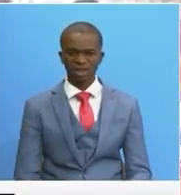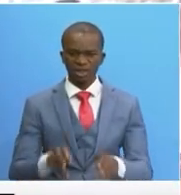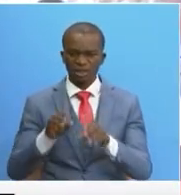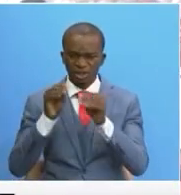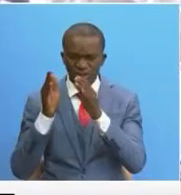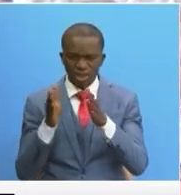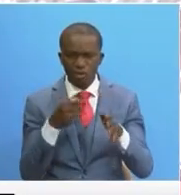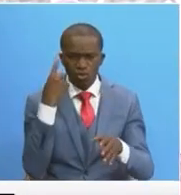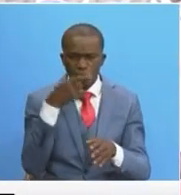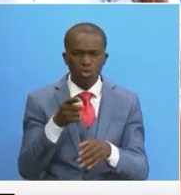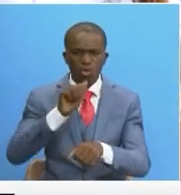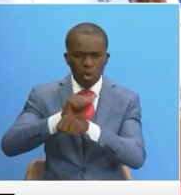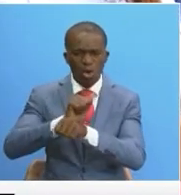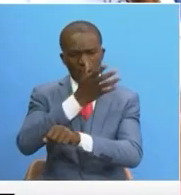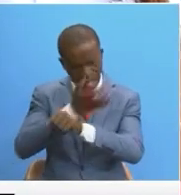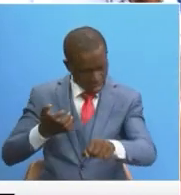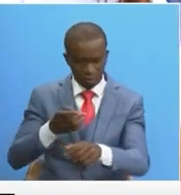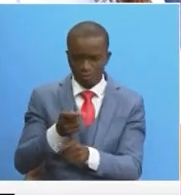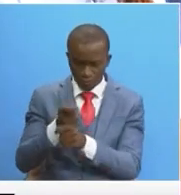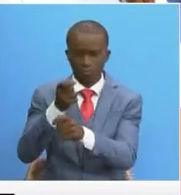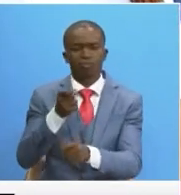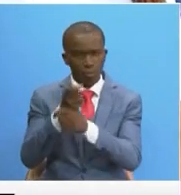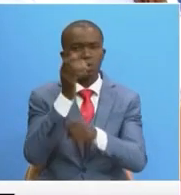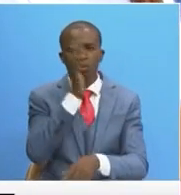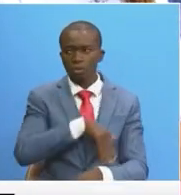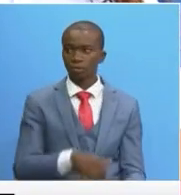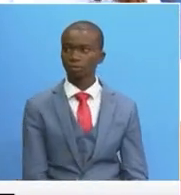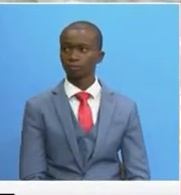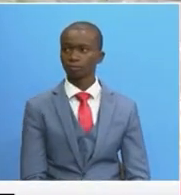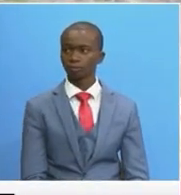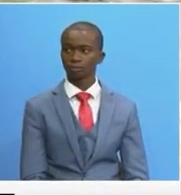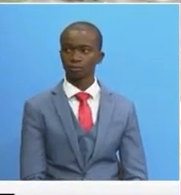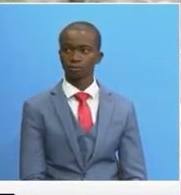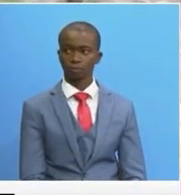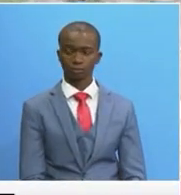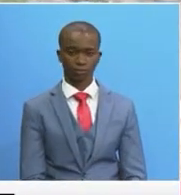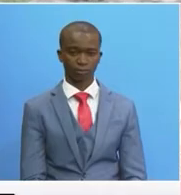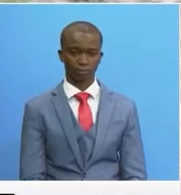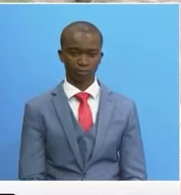various disciplines for their excellence in executing their duties.